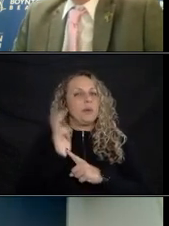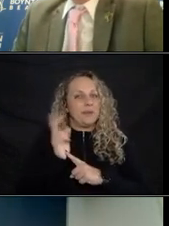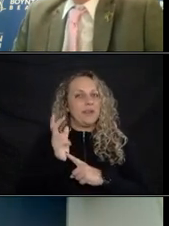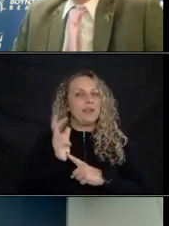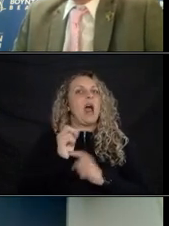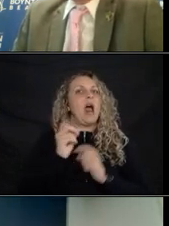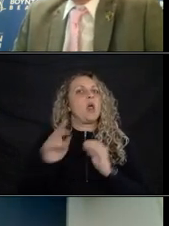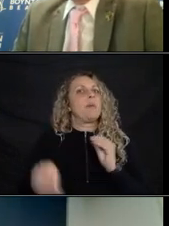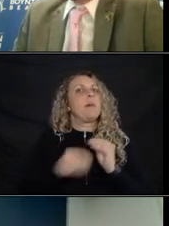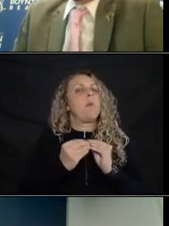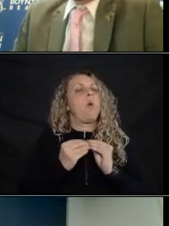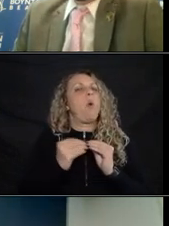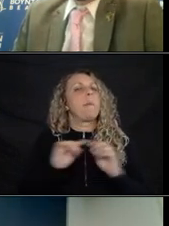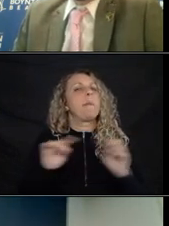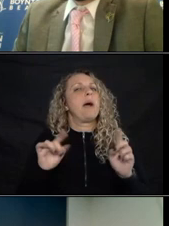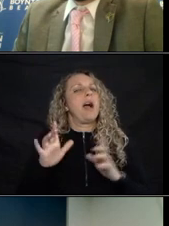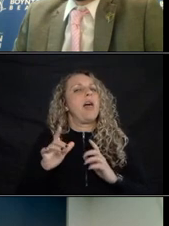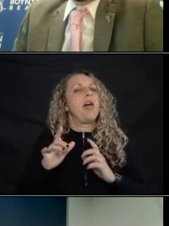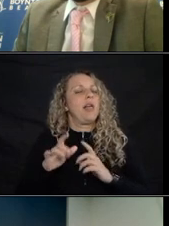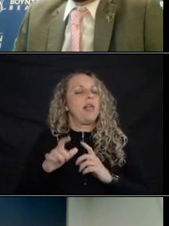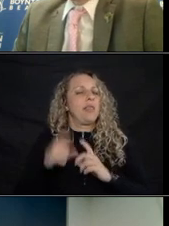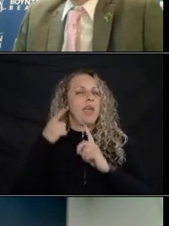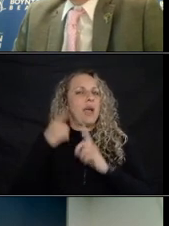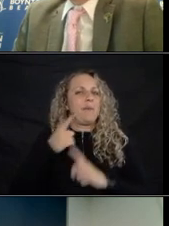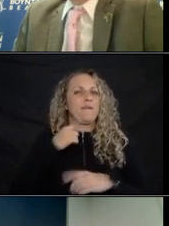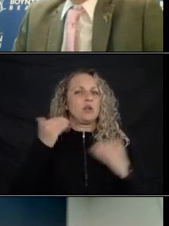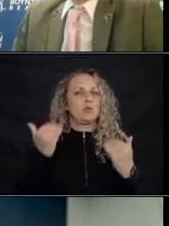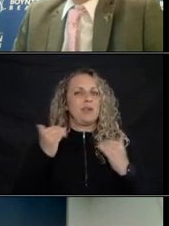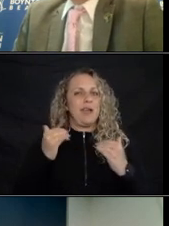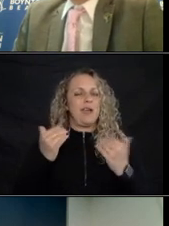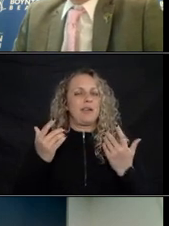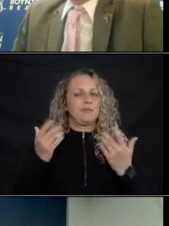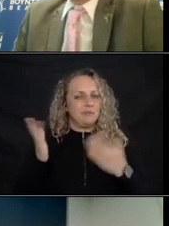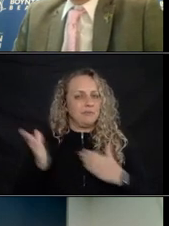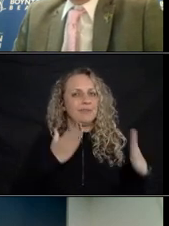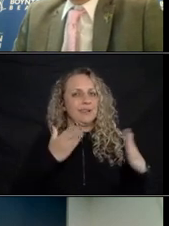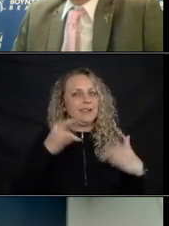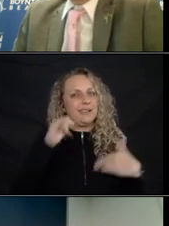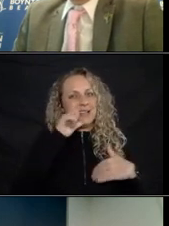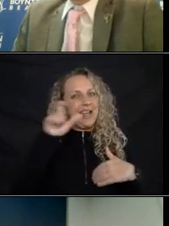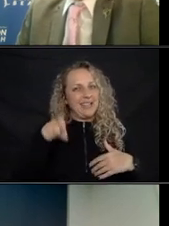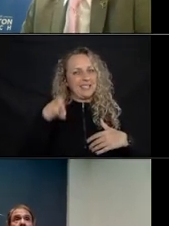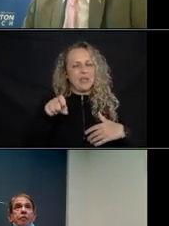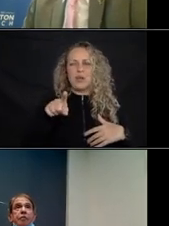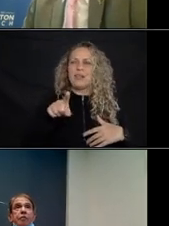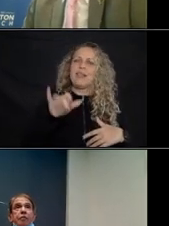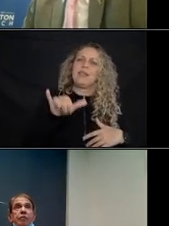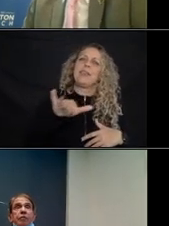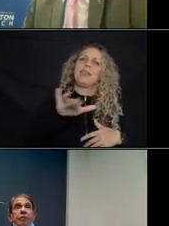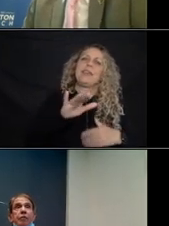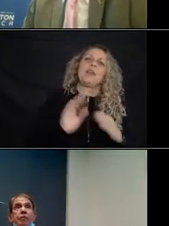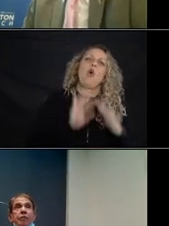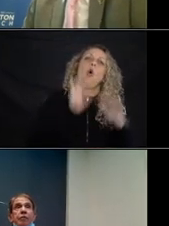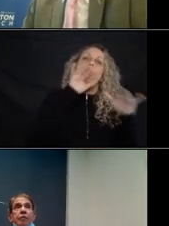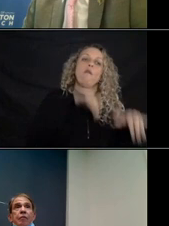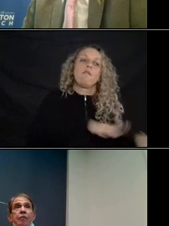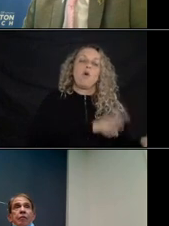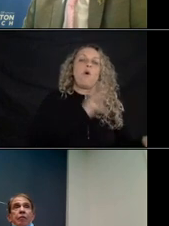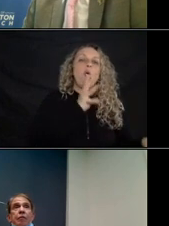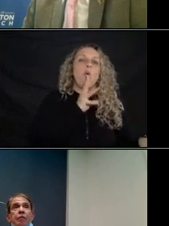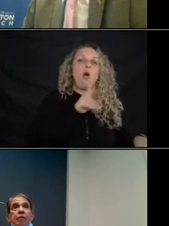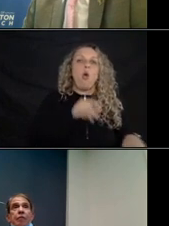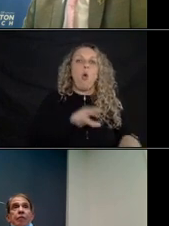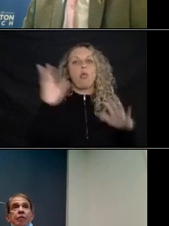more. But, you know, the aspect of tonight's plat isn't necessarily the overflow of water or the